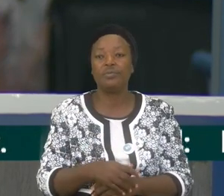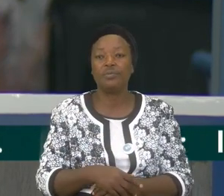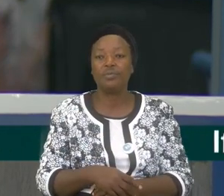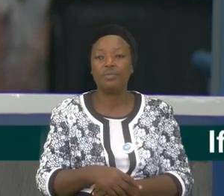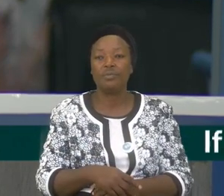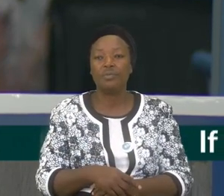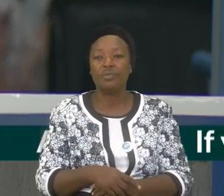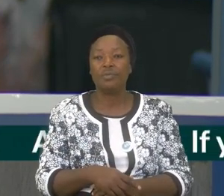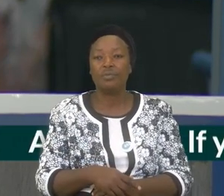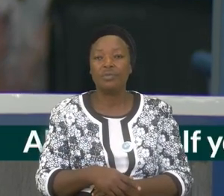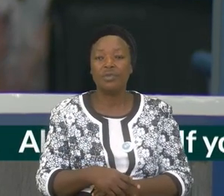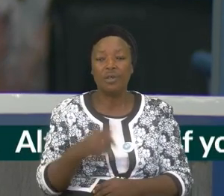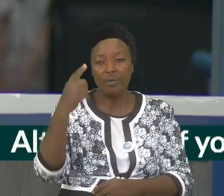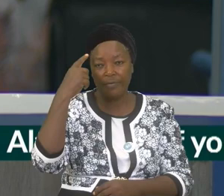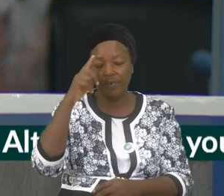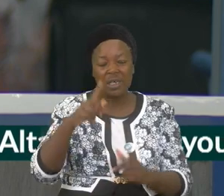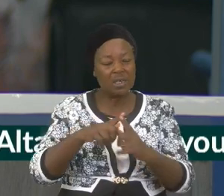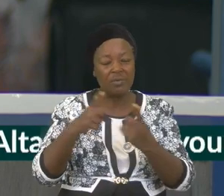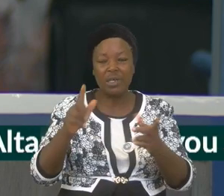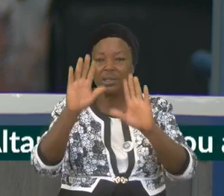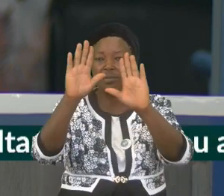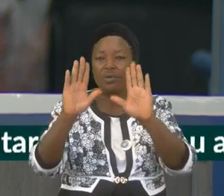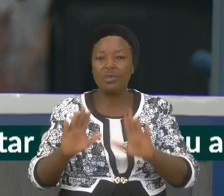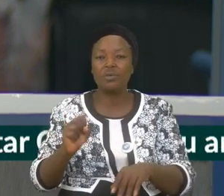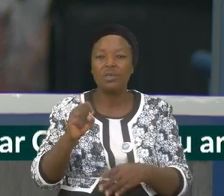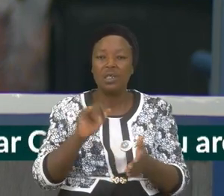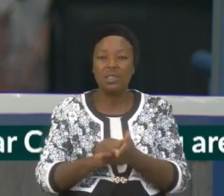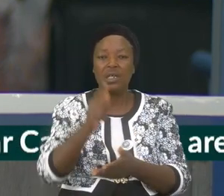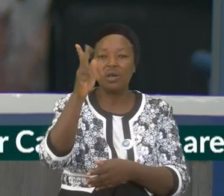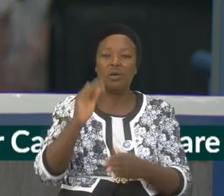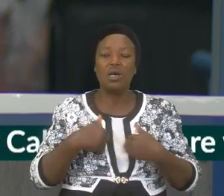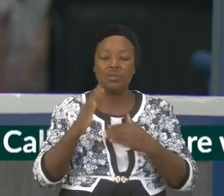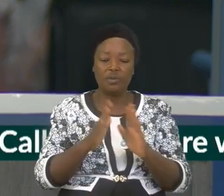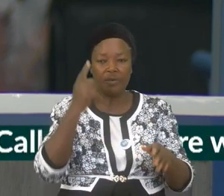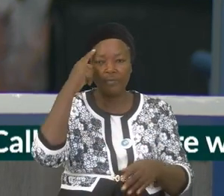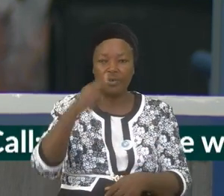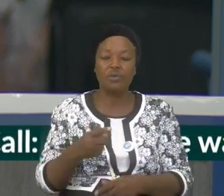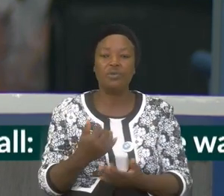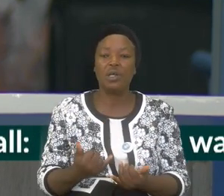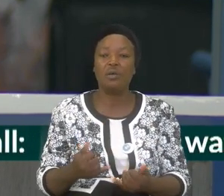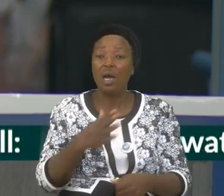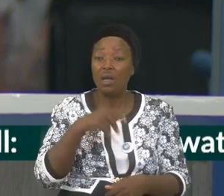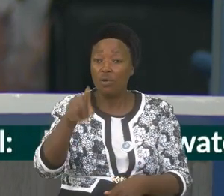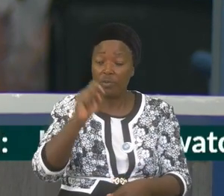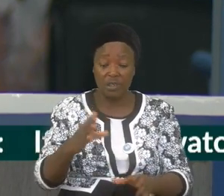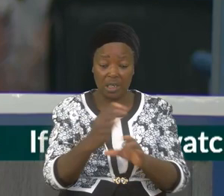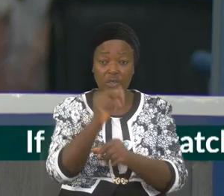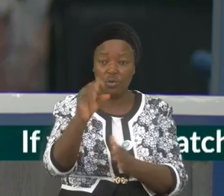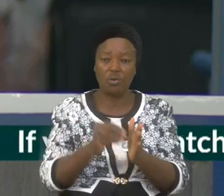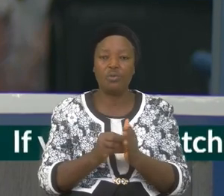has prepared for you already. And you must get your own. Those who are not raising up your hand, just be getting